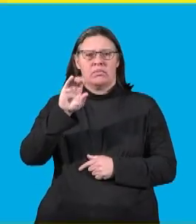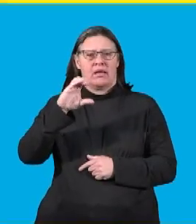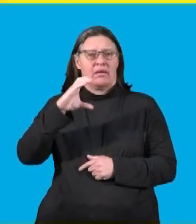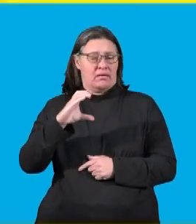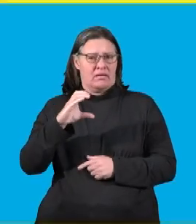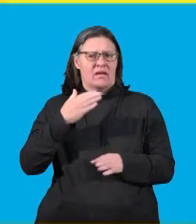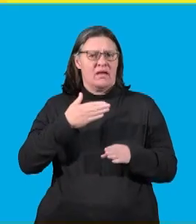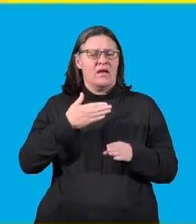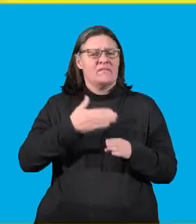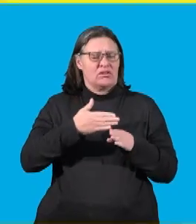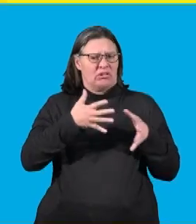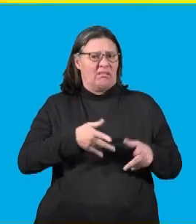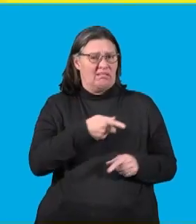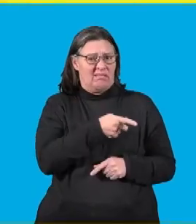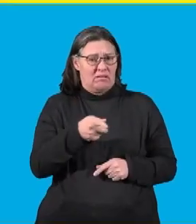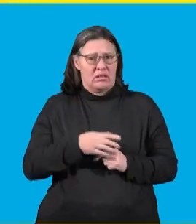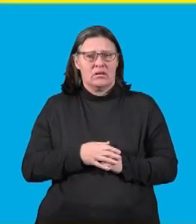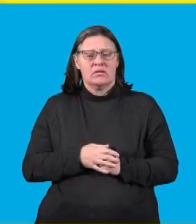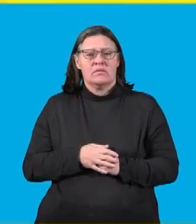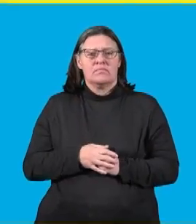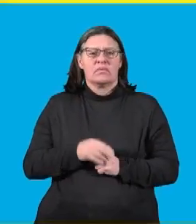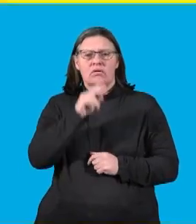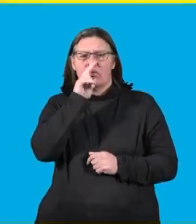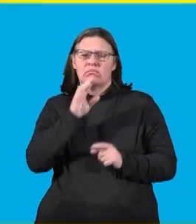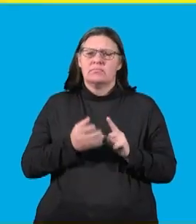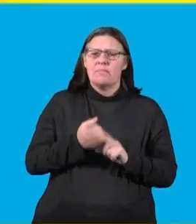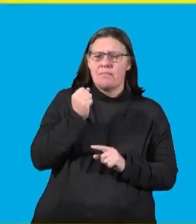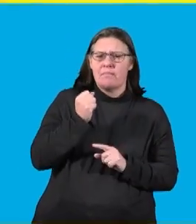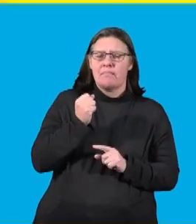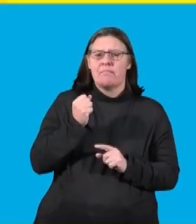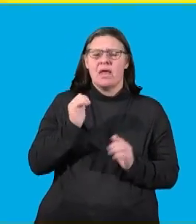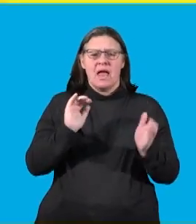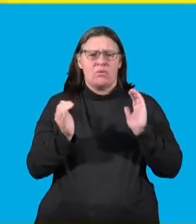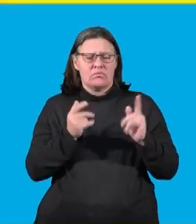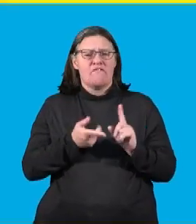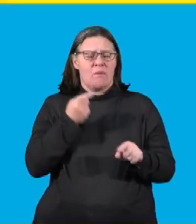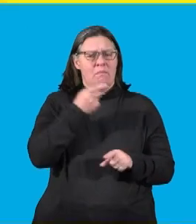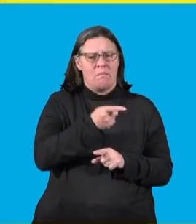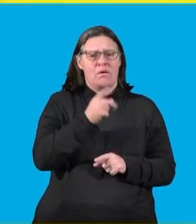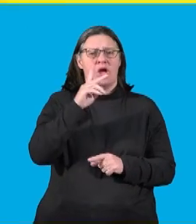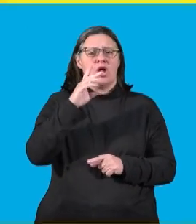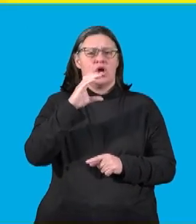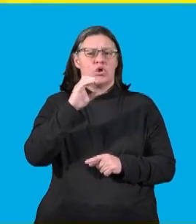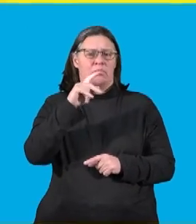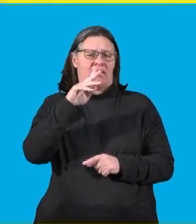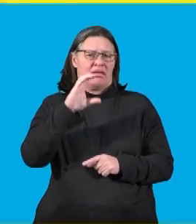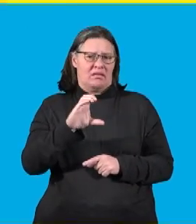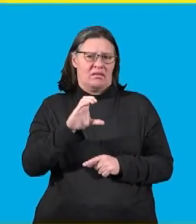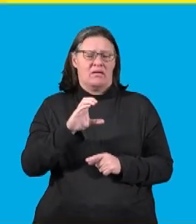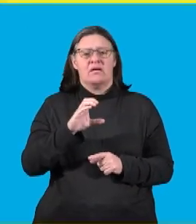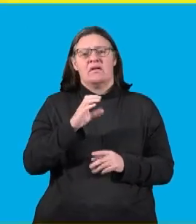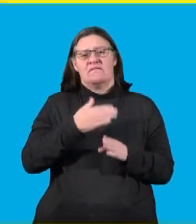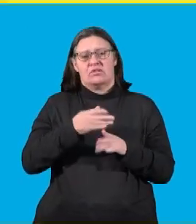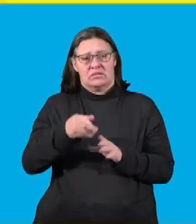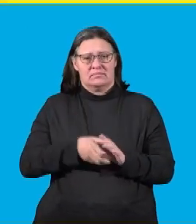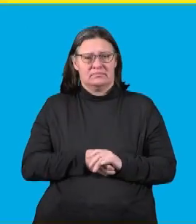we're going to look at interpreting cubic functions and also look at finding the equations of cubic functions. So let's get